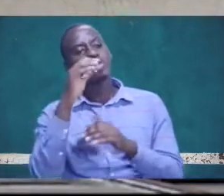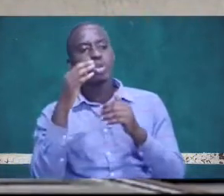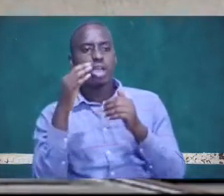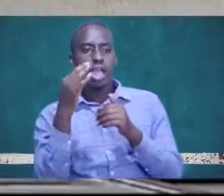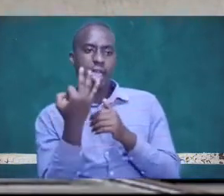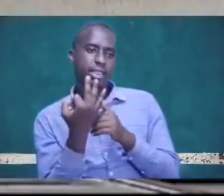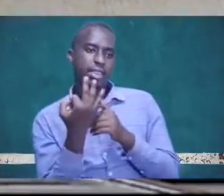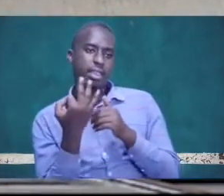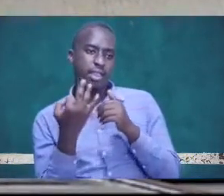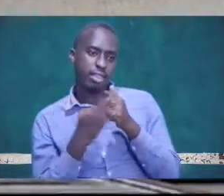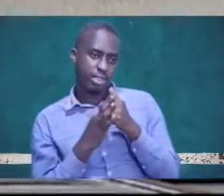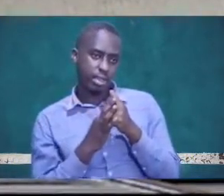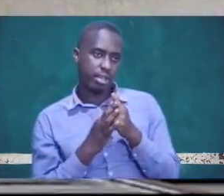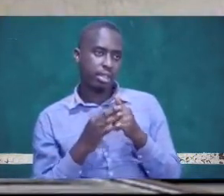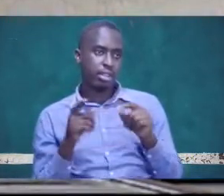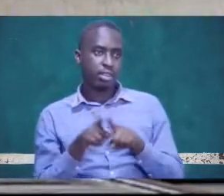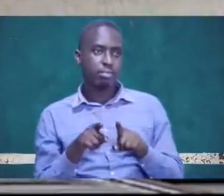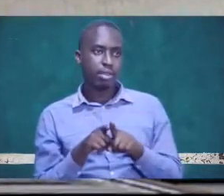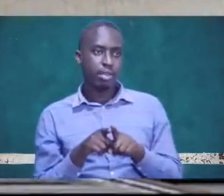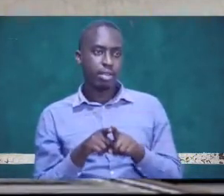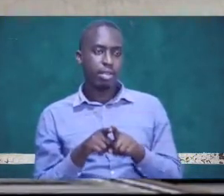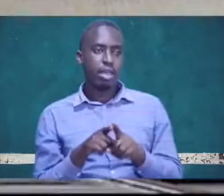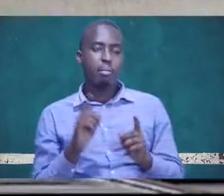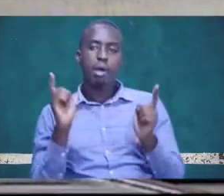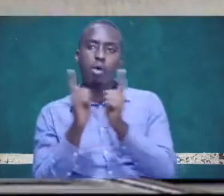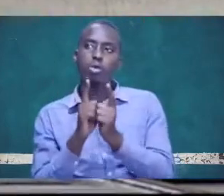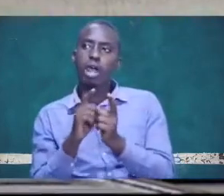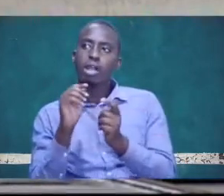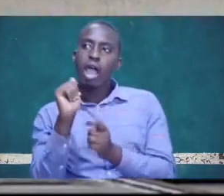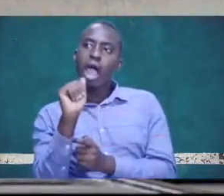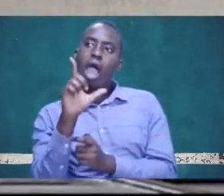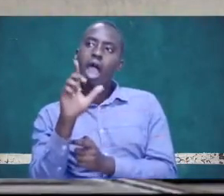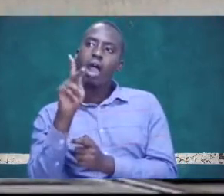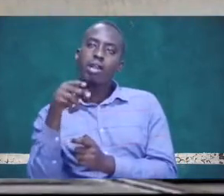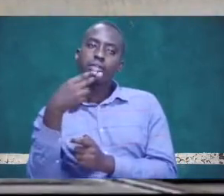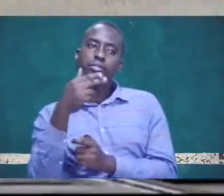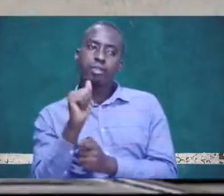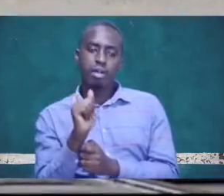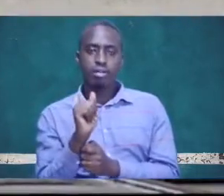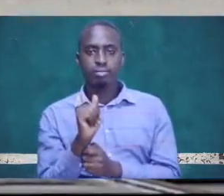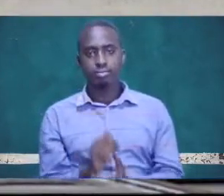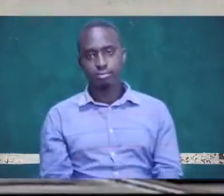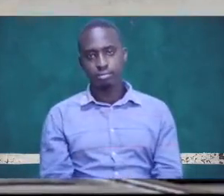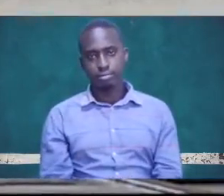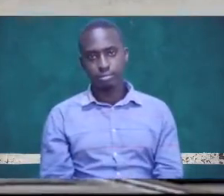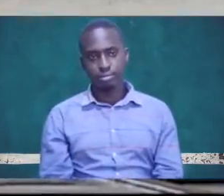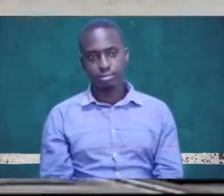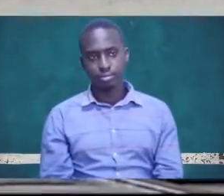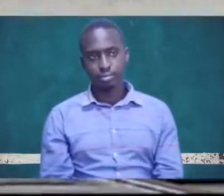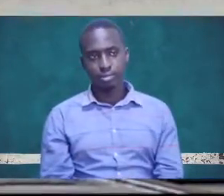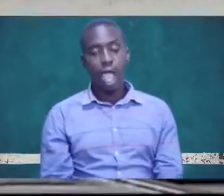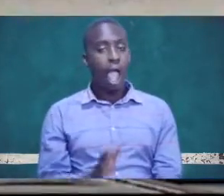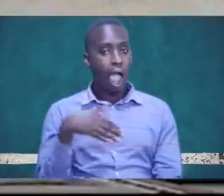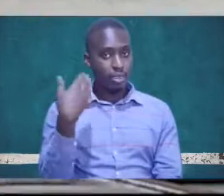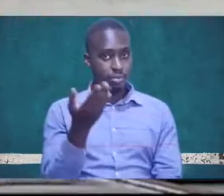83, they decay by emitting alpha particle. So